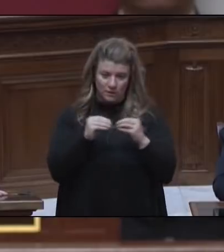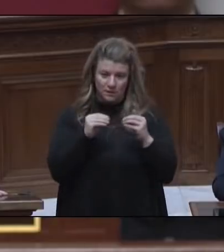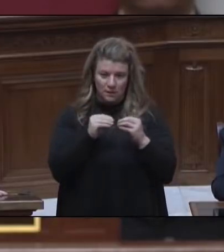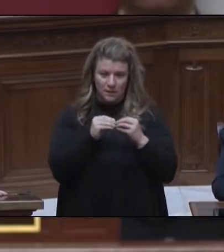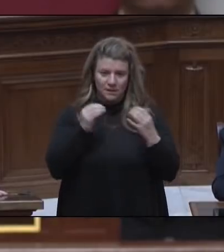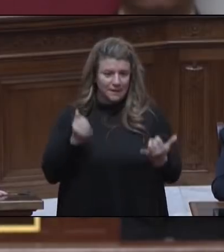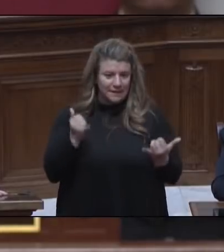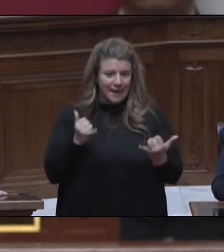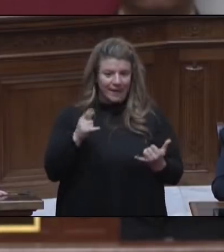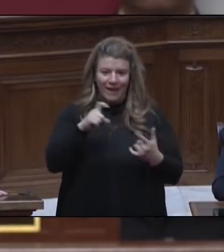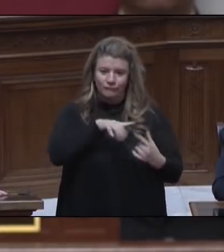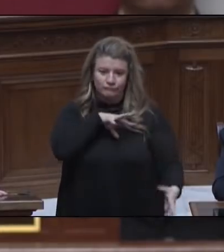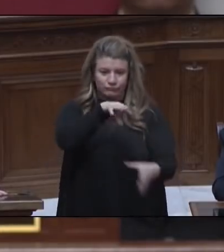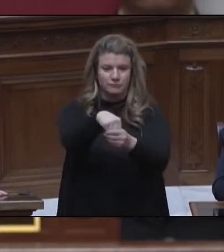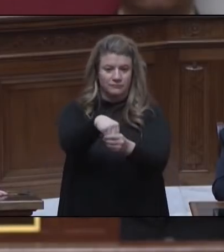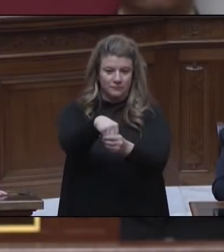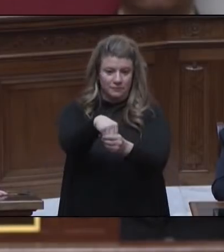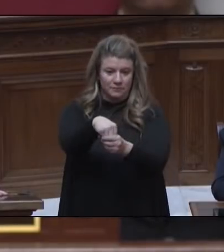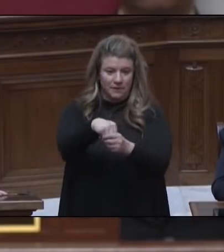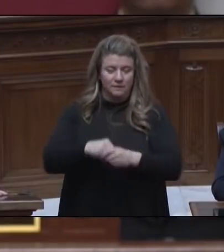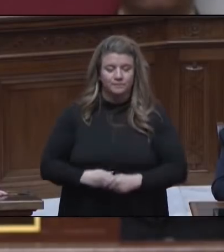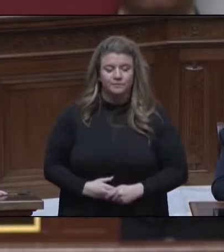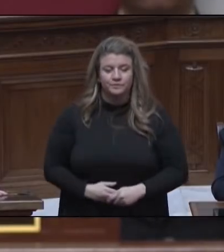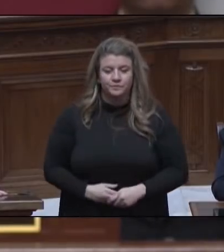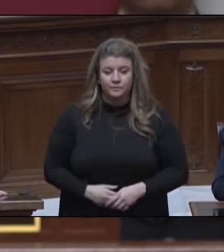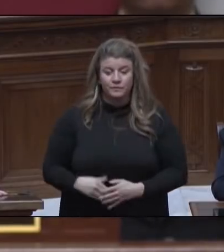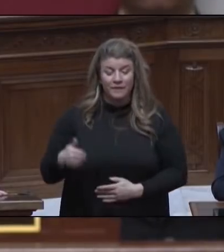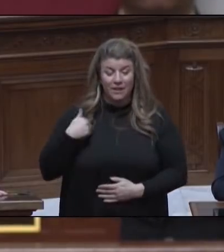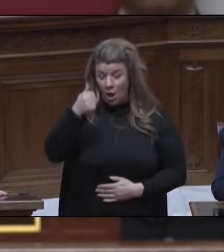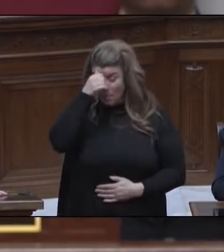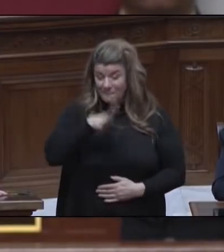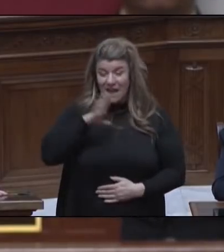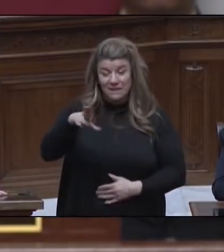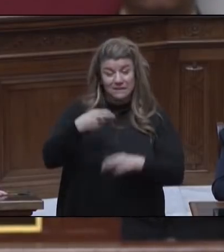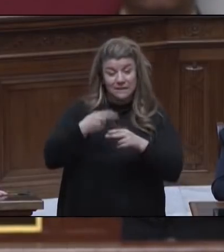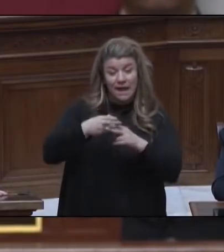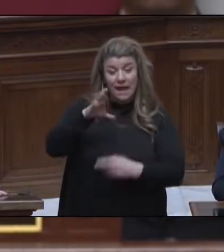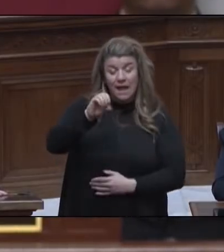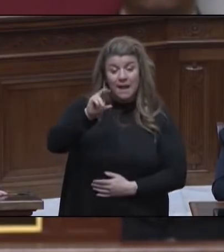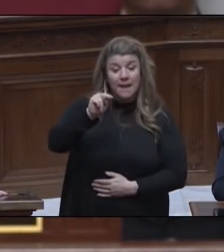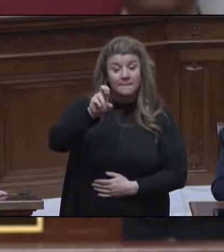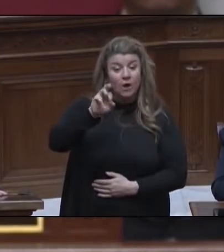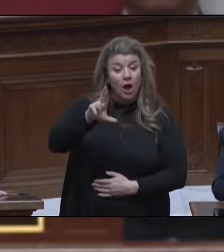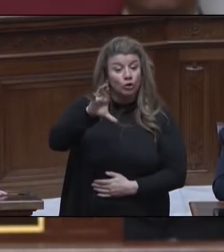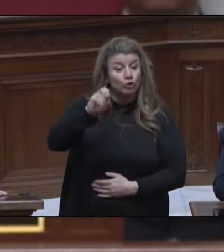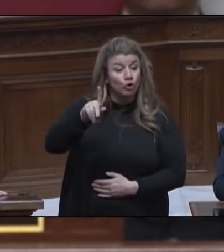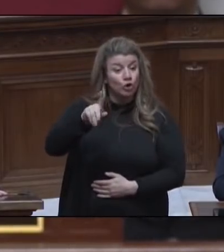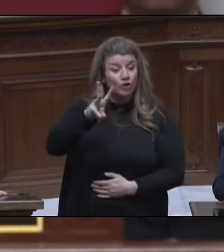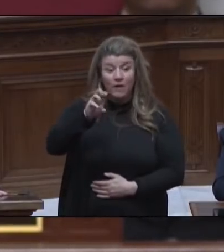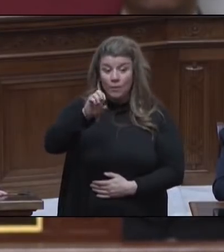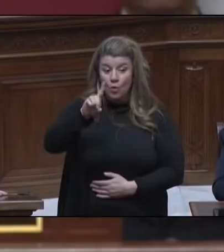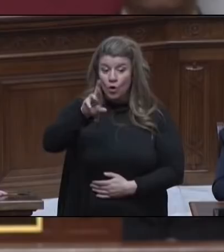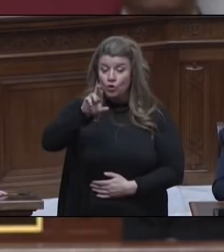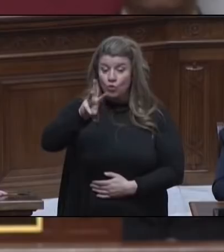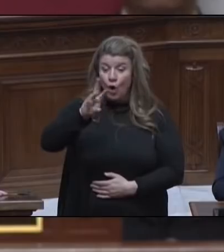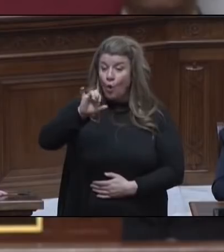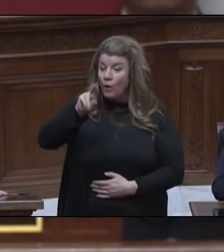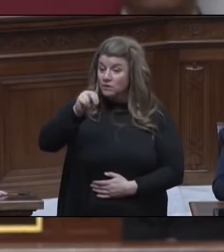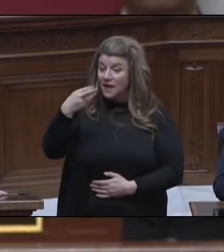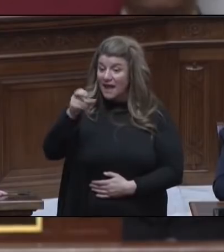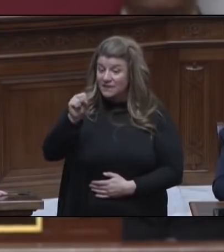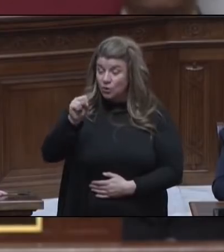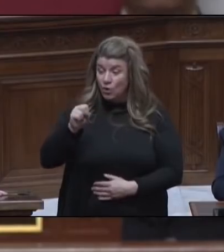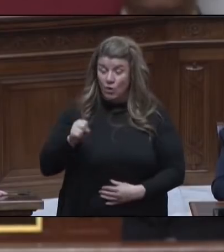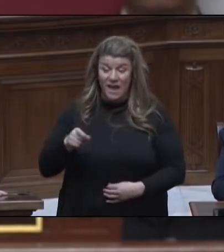to deal with. There was a young man, like I said, his name's Connor Cook at Woodrow Wilson High School. Connor was